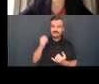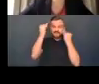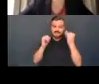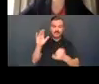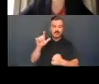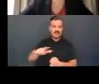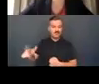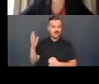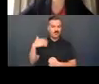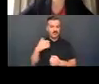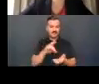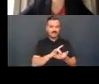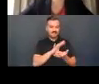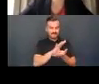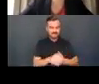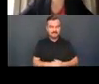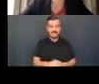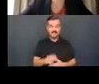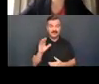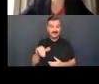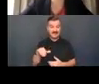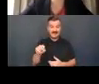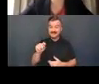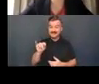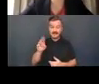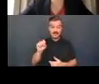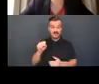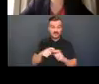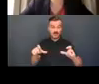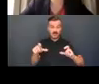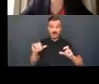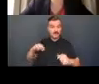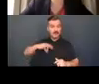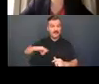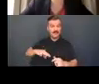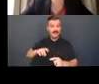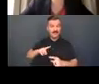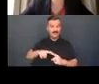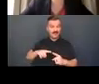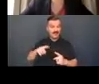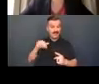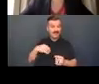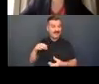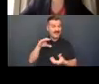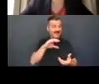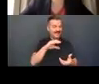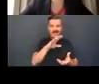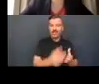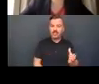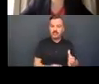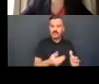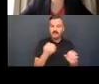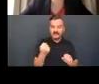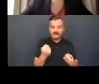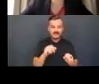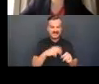The benefit of the stimulus check was quickly counteracted by the panic and expense of the ordeal. This type of